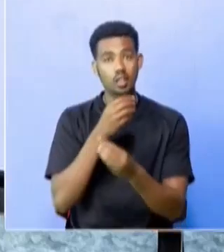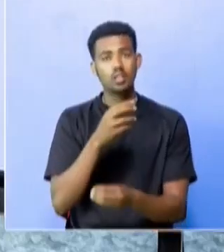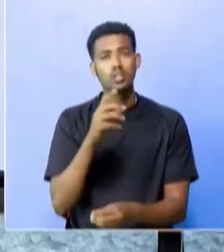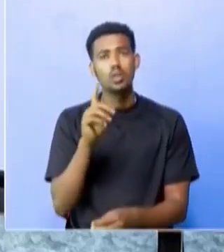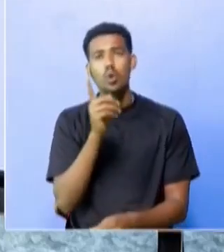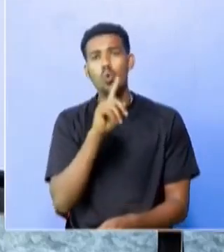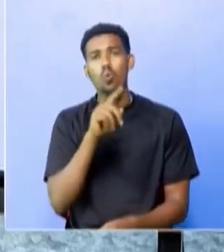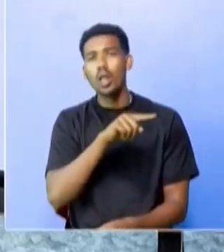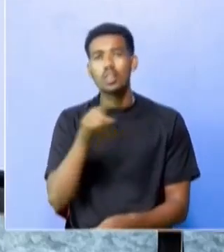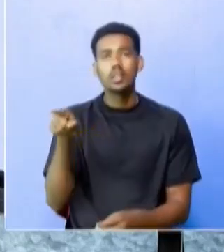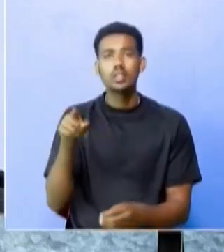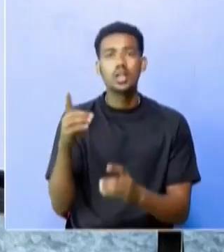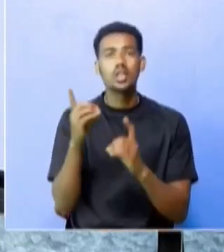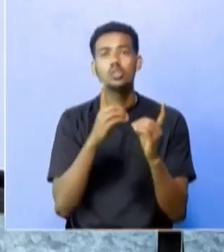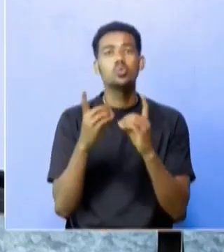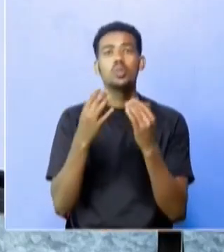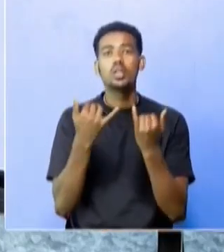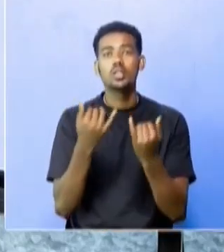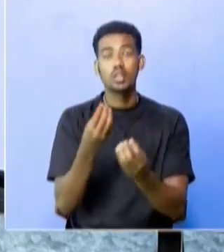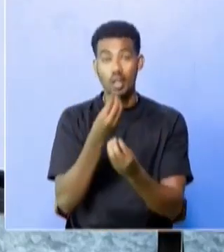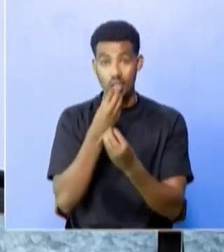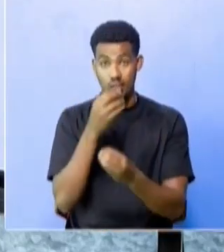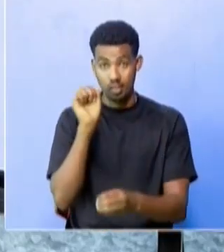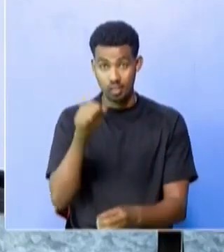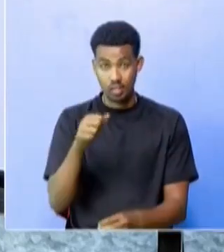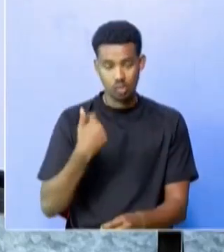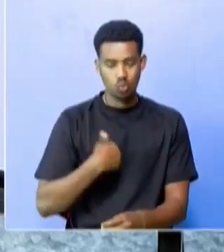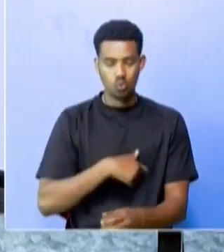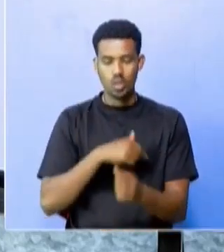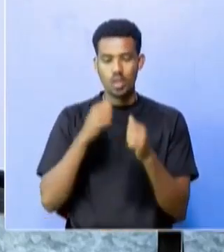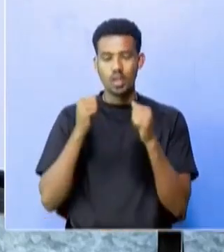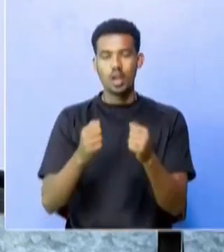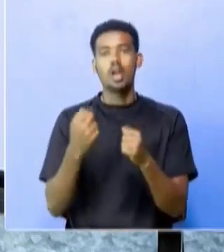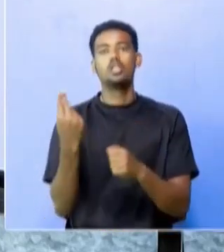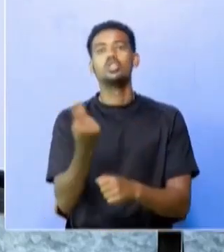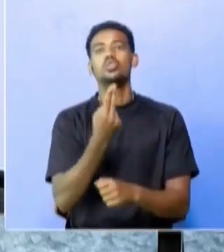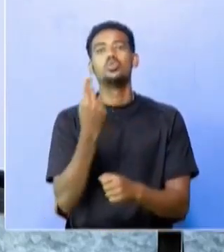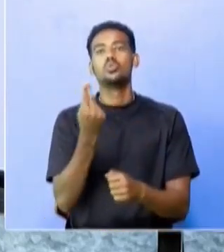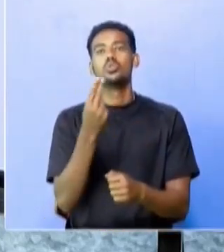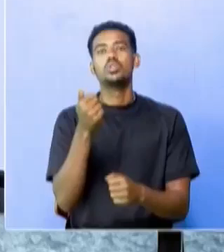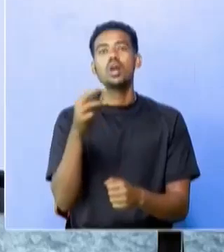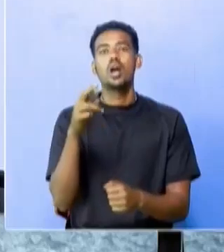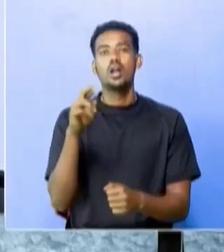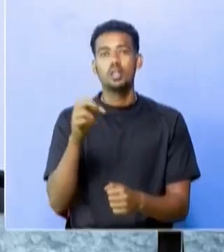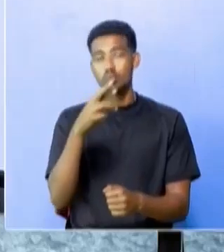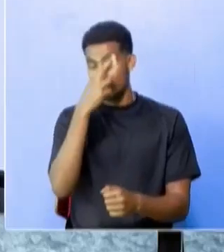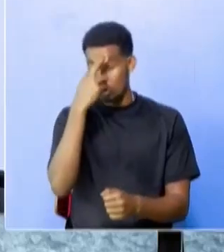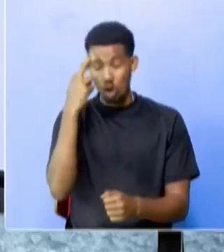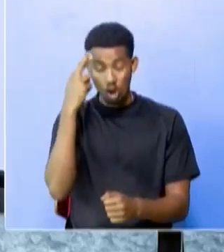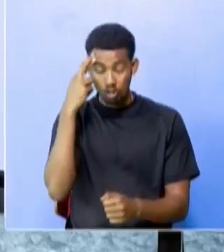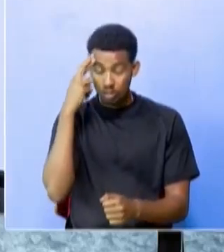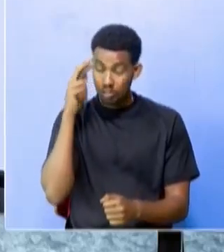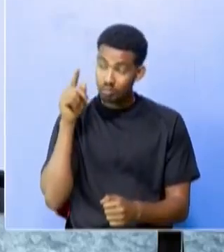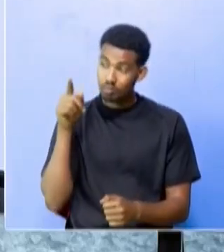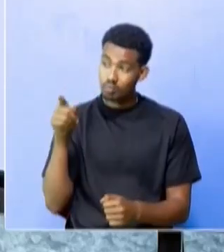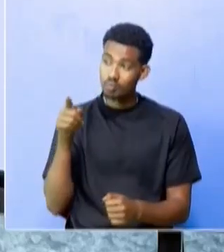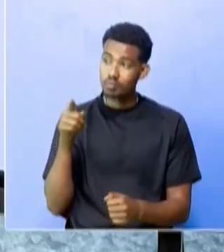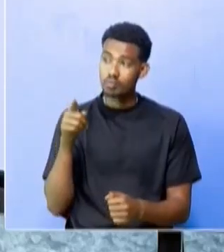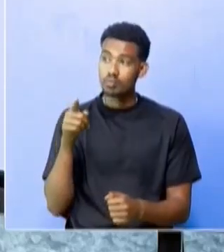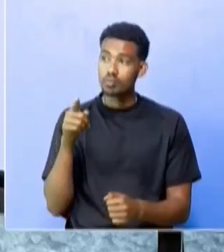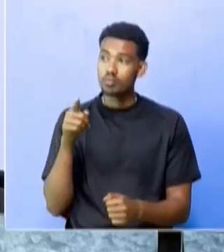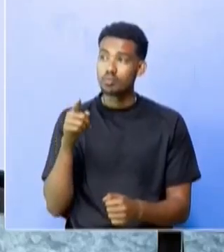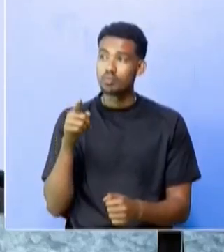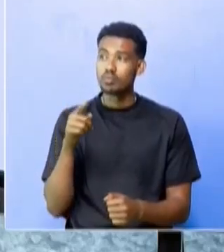is eating, and we can use are because here is what?